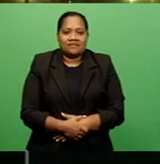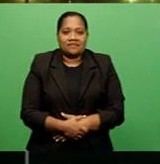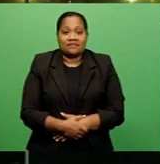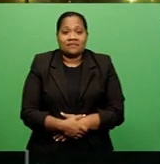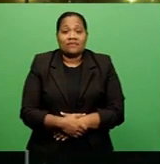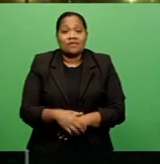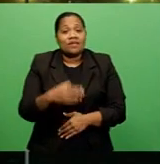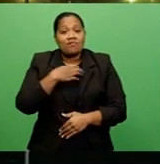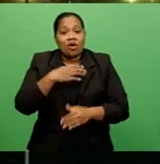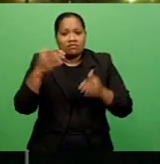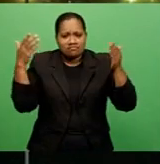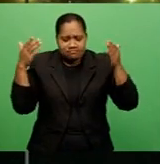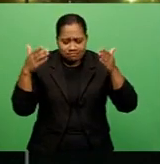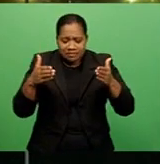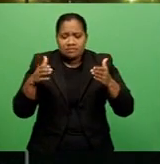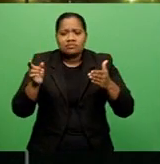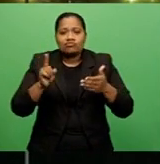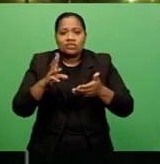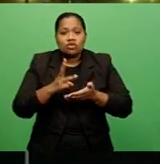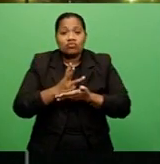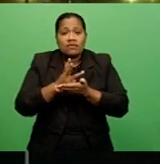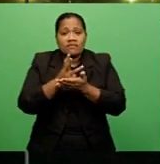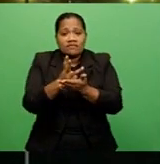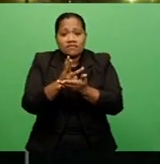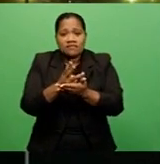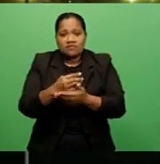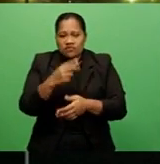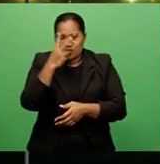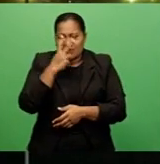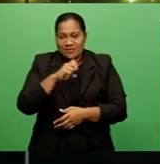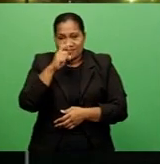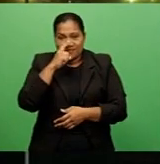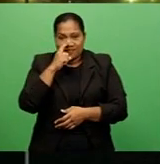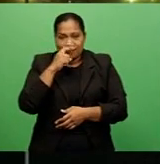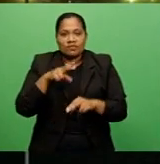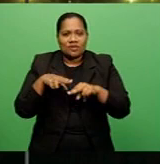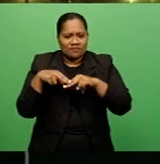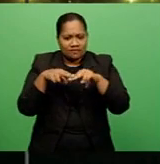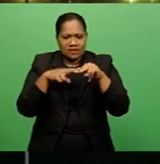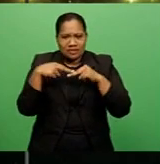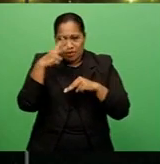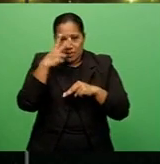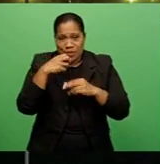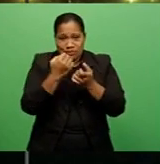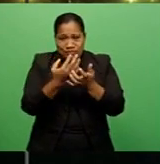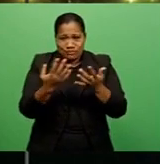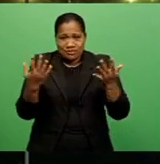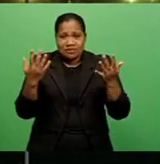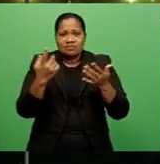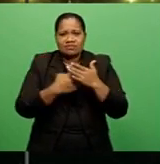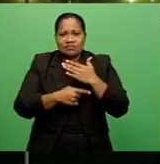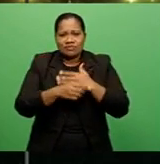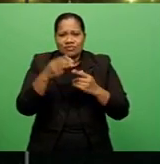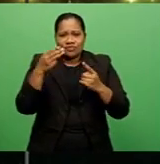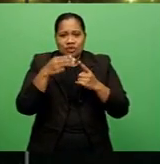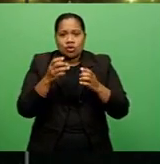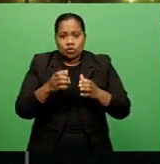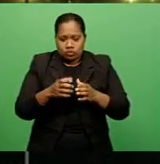More focus will be placed on the welfare of the elderly as Fiji's older population is projected to grow